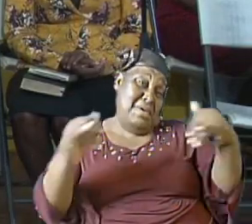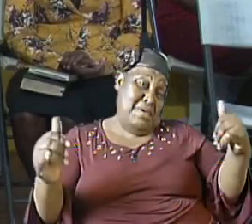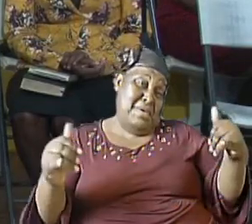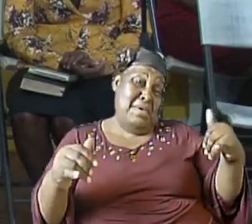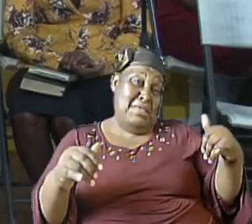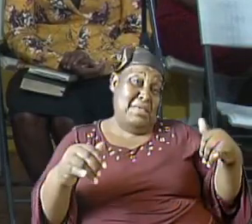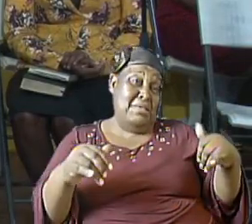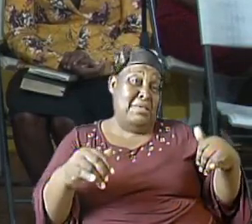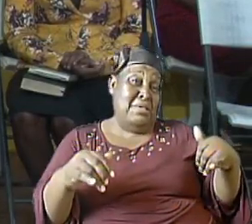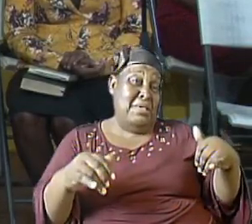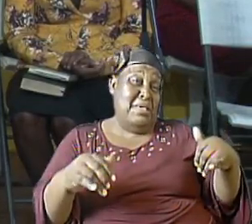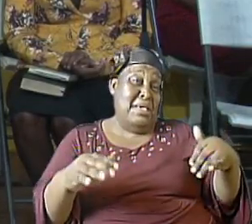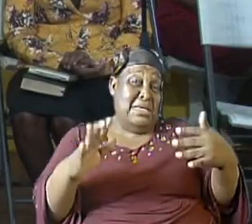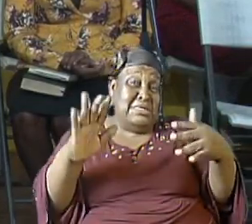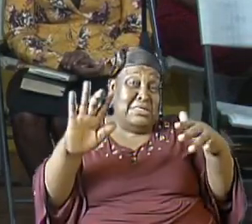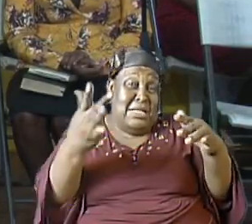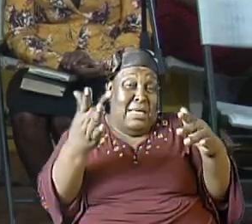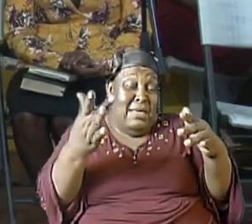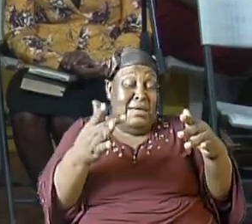the face of the iron.